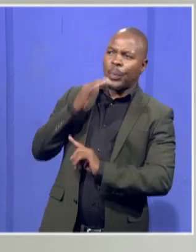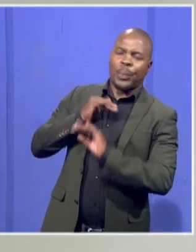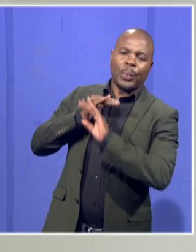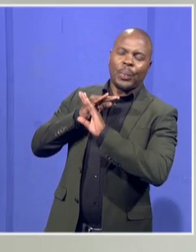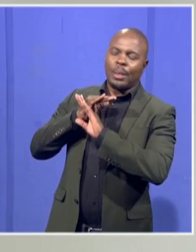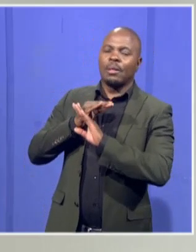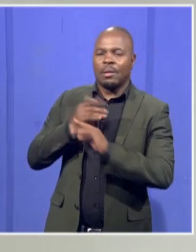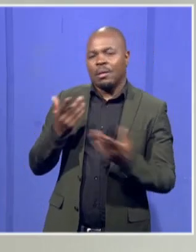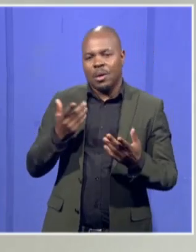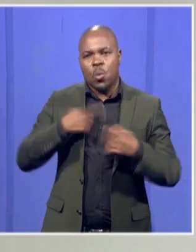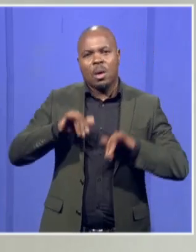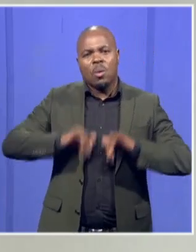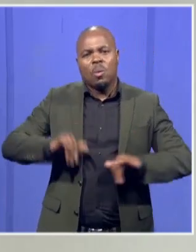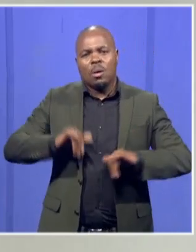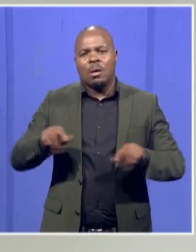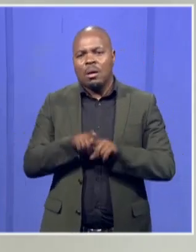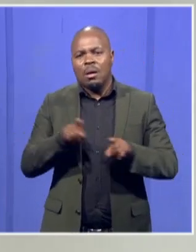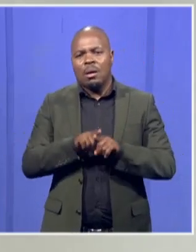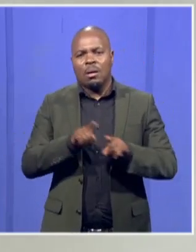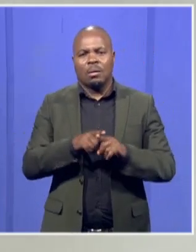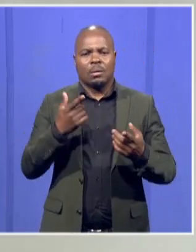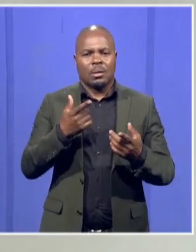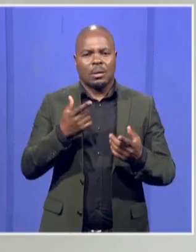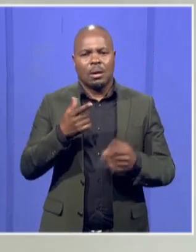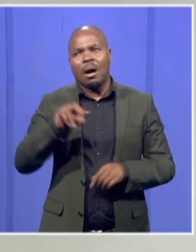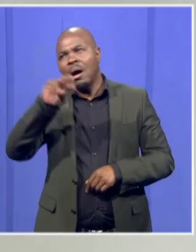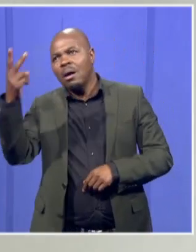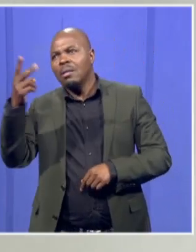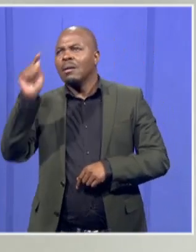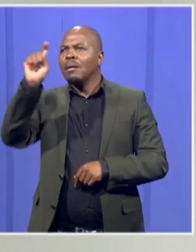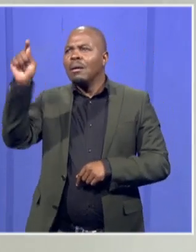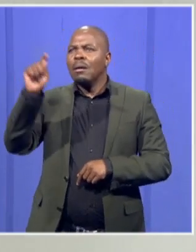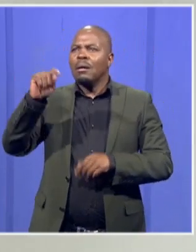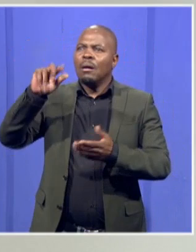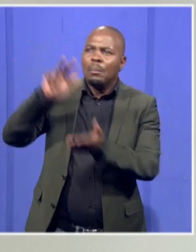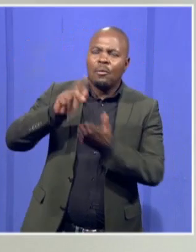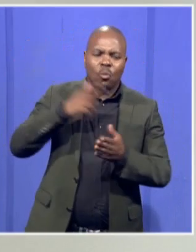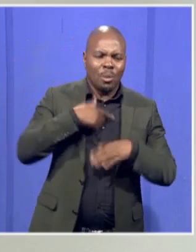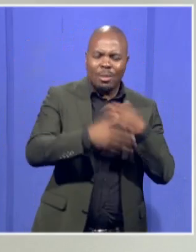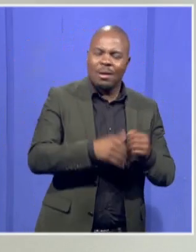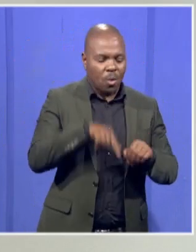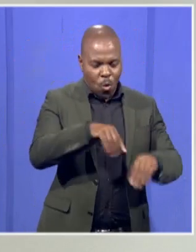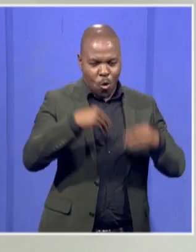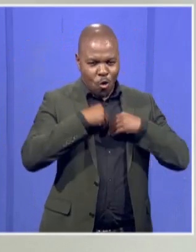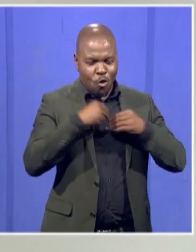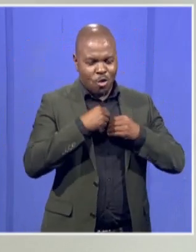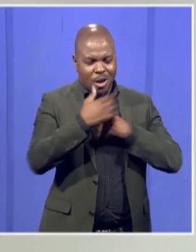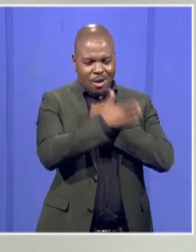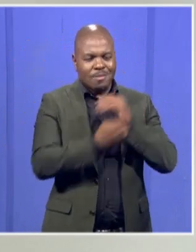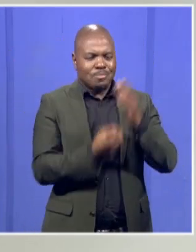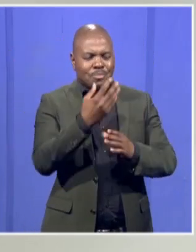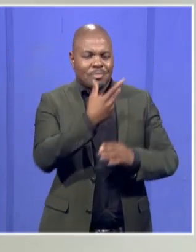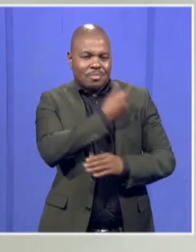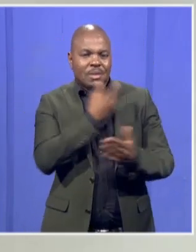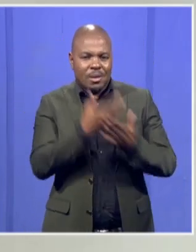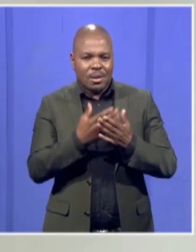wait for the intellectual property rights of other countries to manufacture. We will create in our country. So yes, the incident of